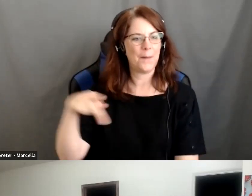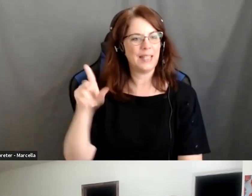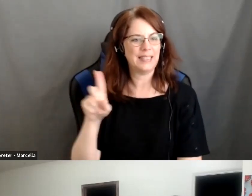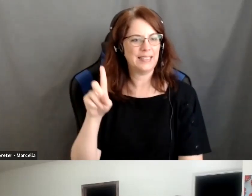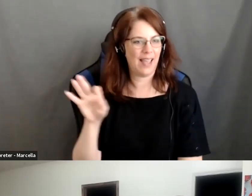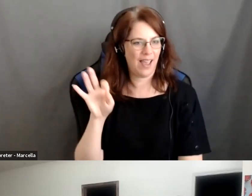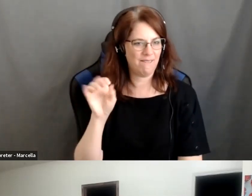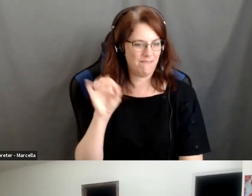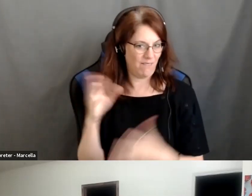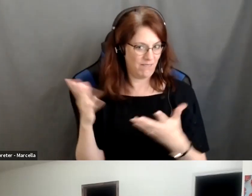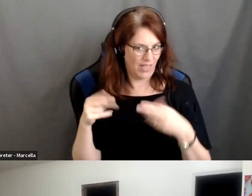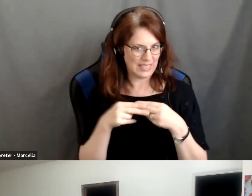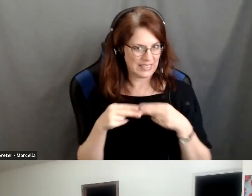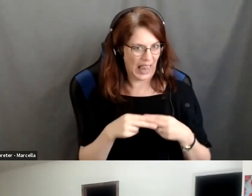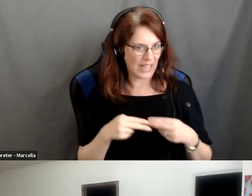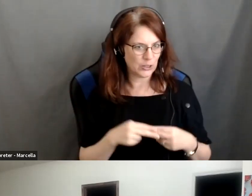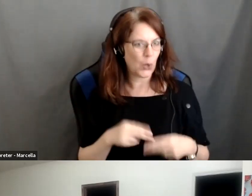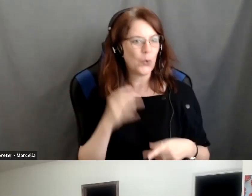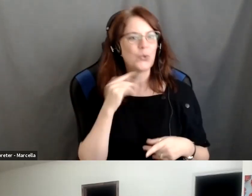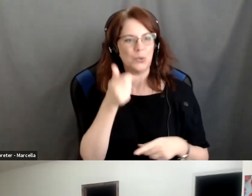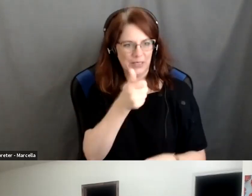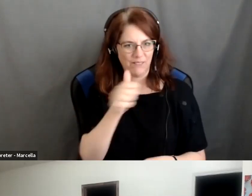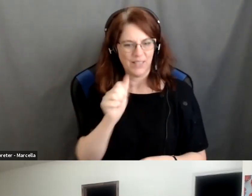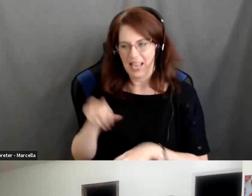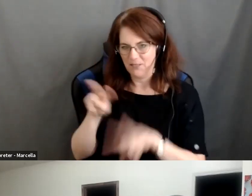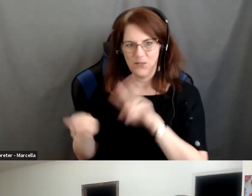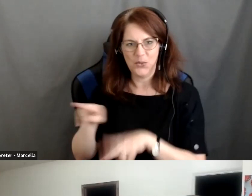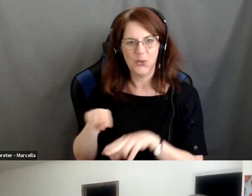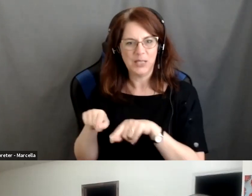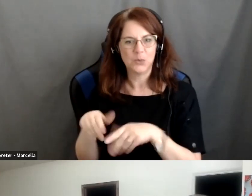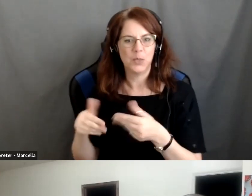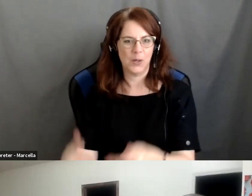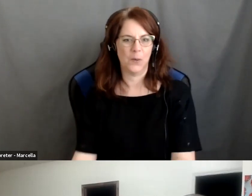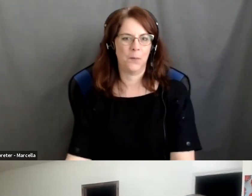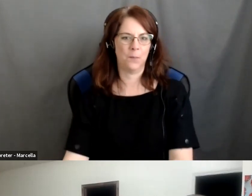of the slideshow. So that way you can view that as we go.